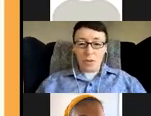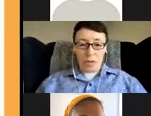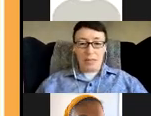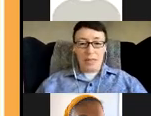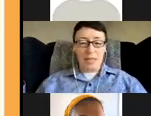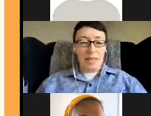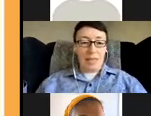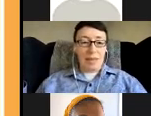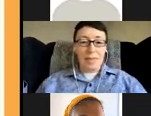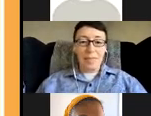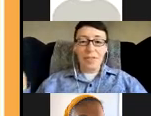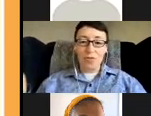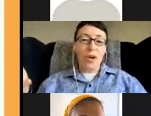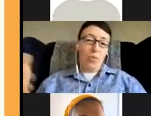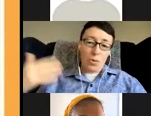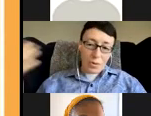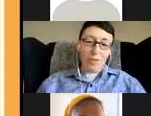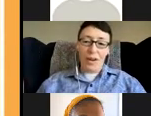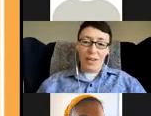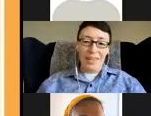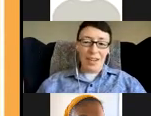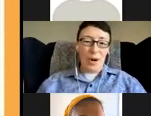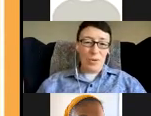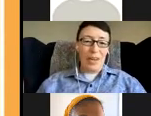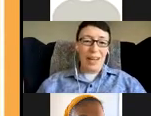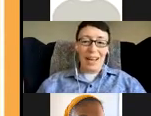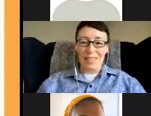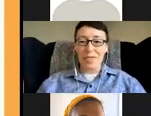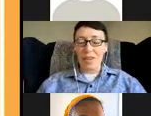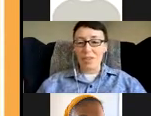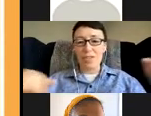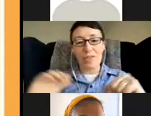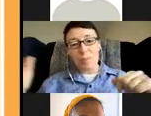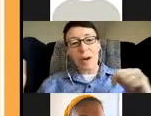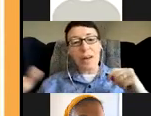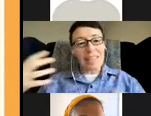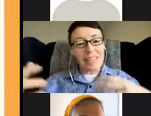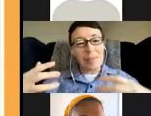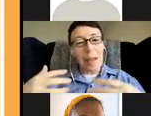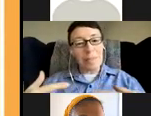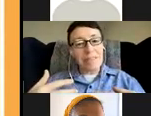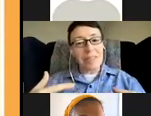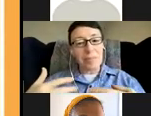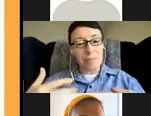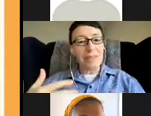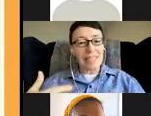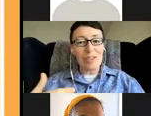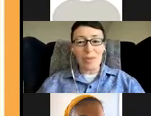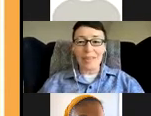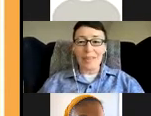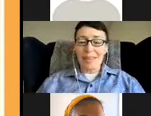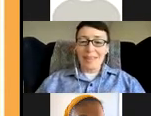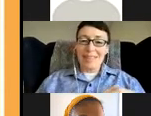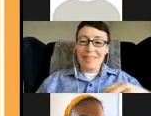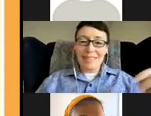By 2016, the drug war was already known as a failure. So this policy has some ambivalence built into